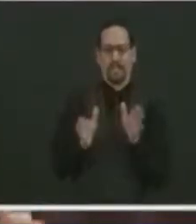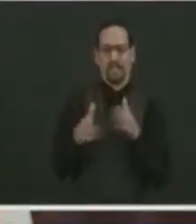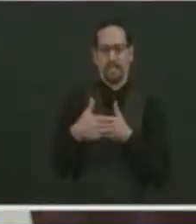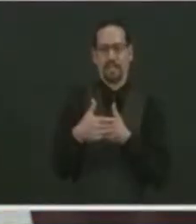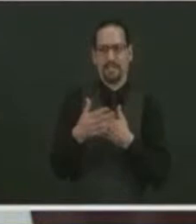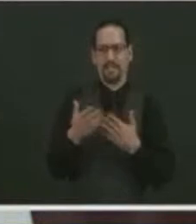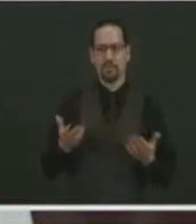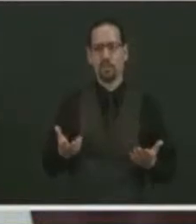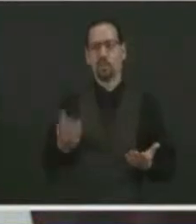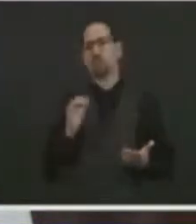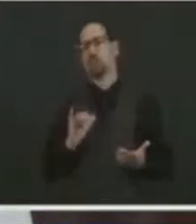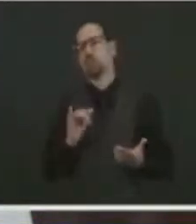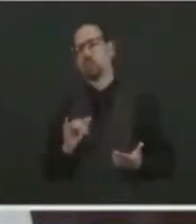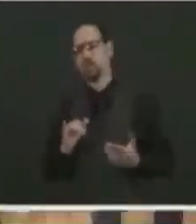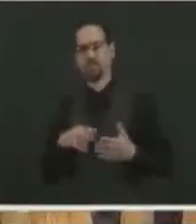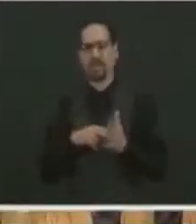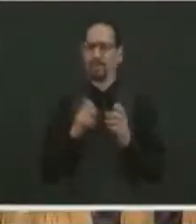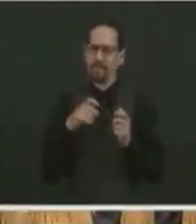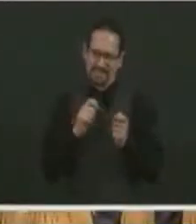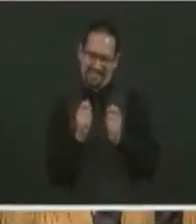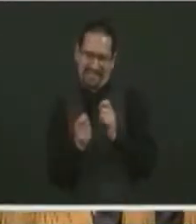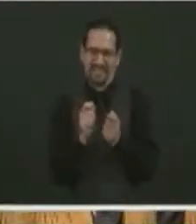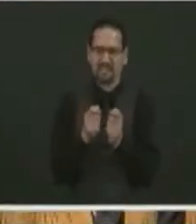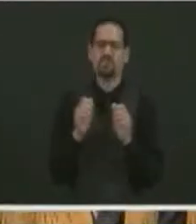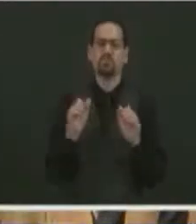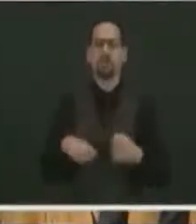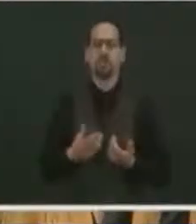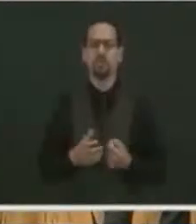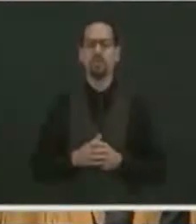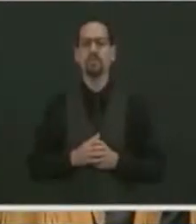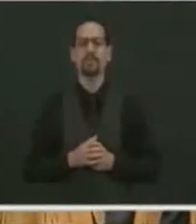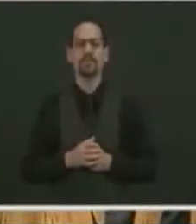We're trying to be flexible. Could you touch on funeral